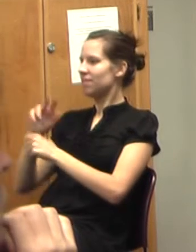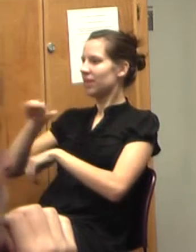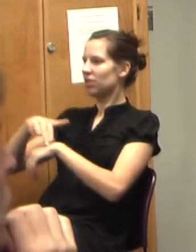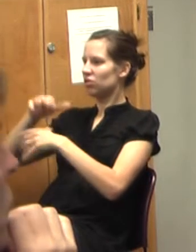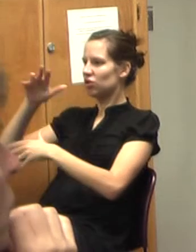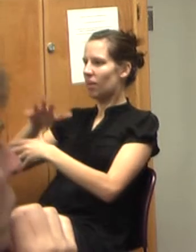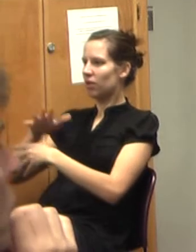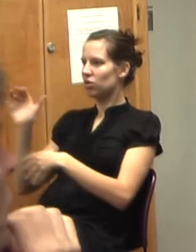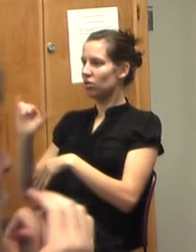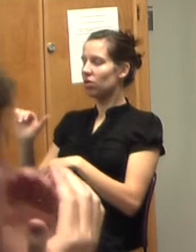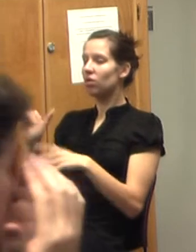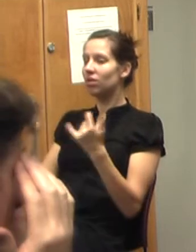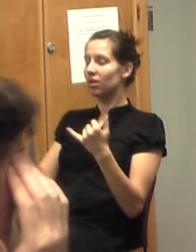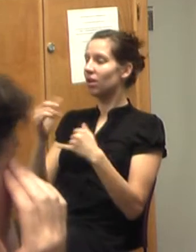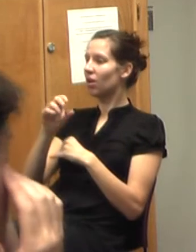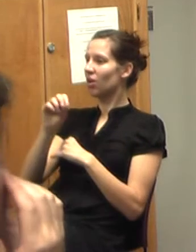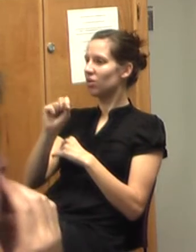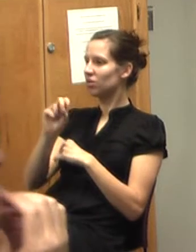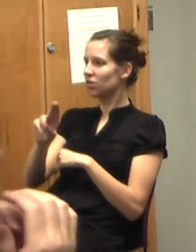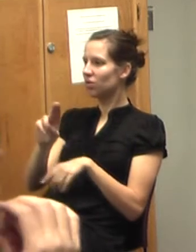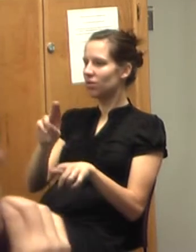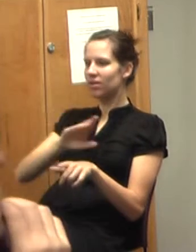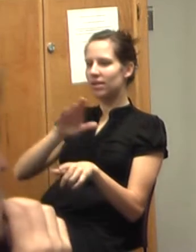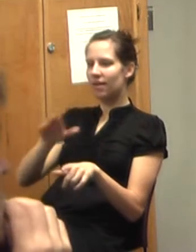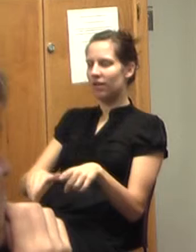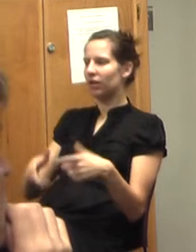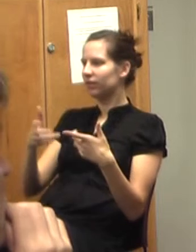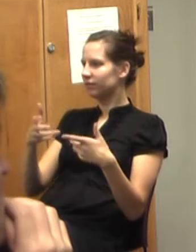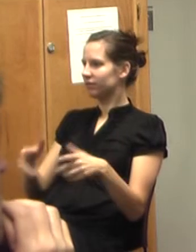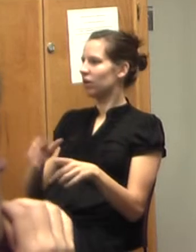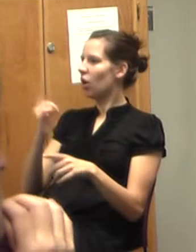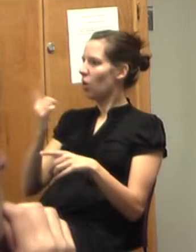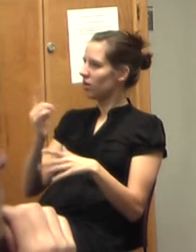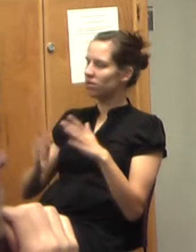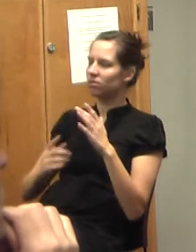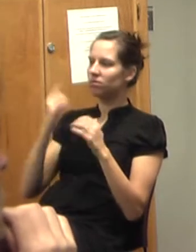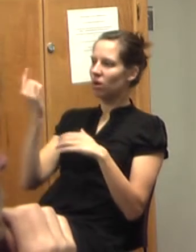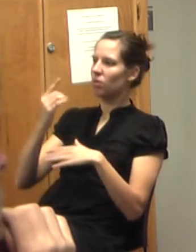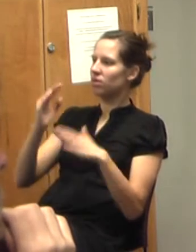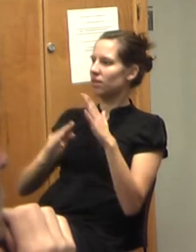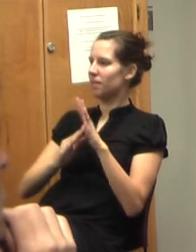champions. And while he's been at Oklahoma State, he has never finished out of the top 7.